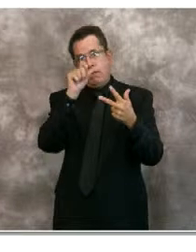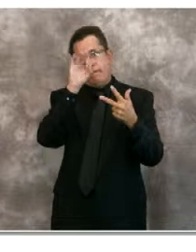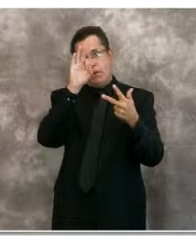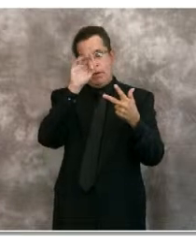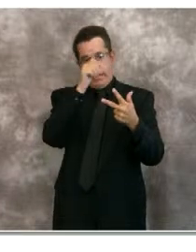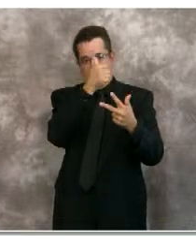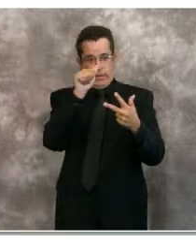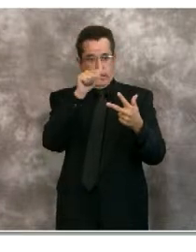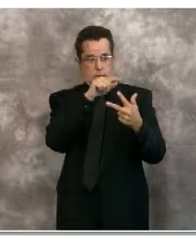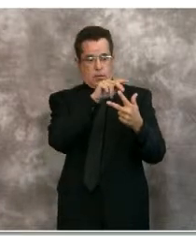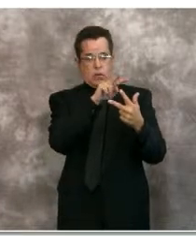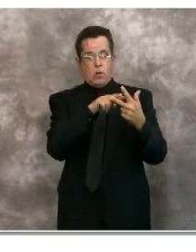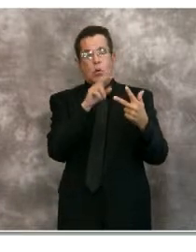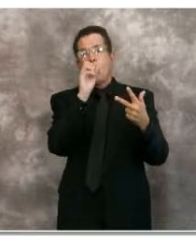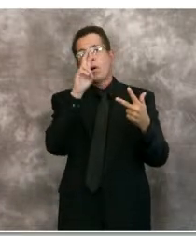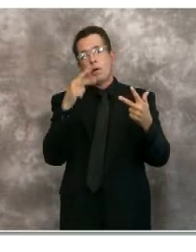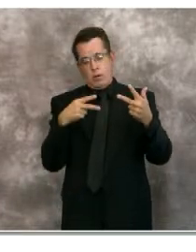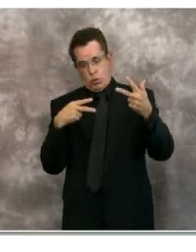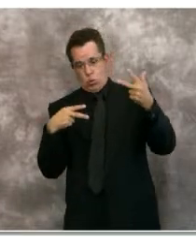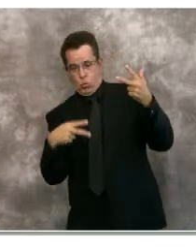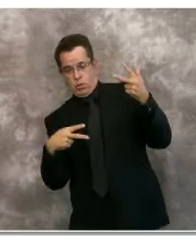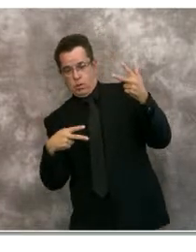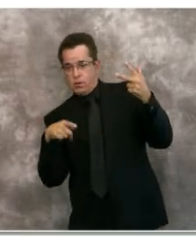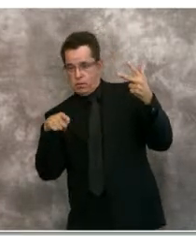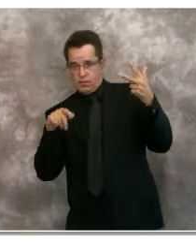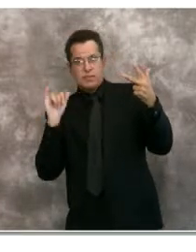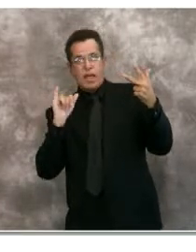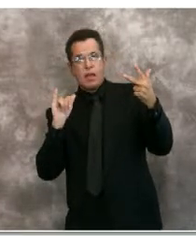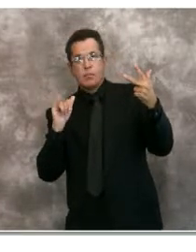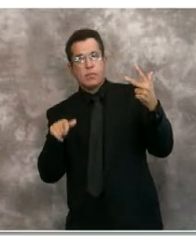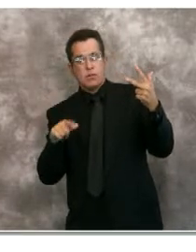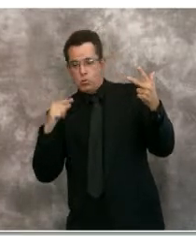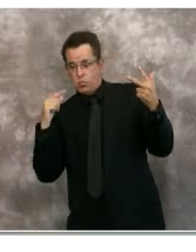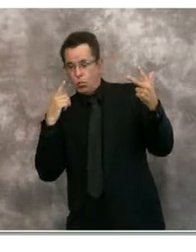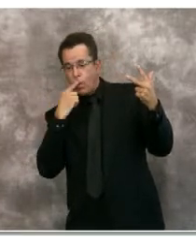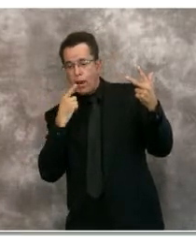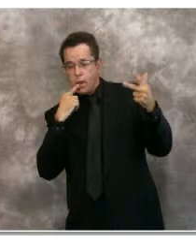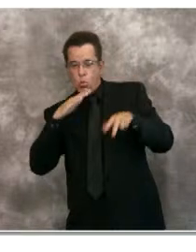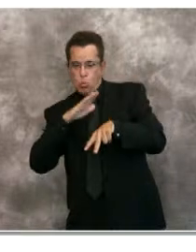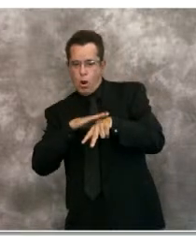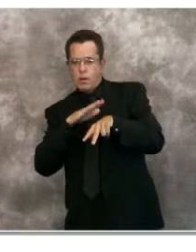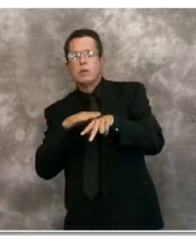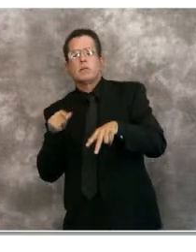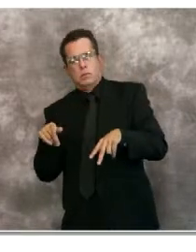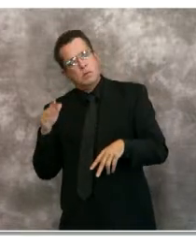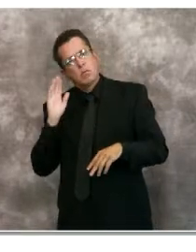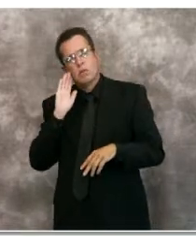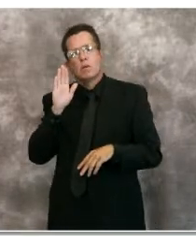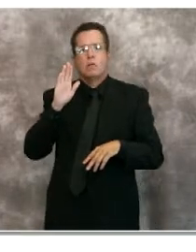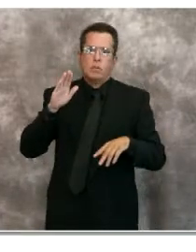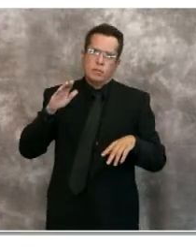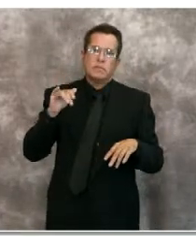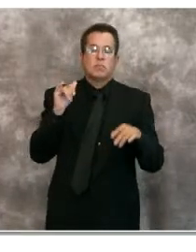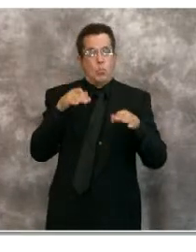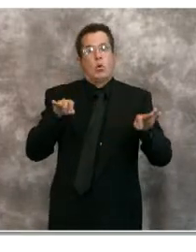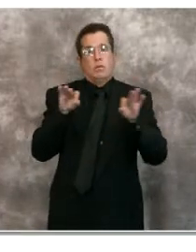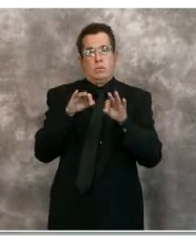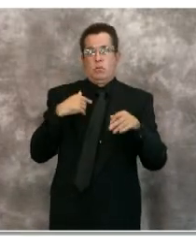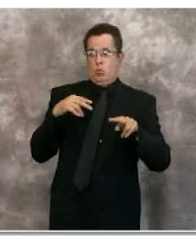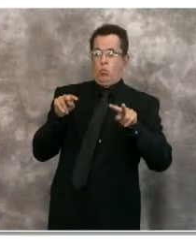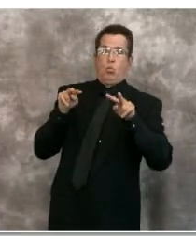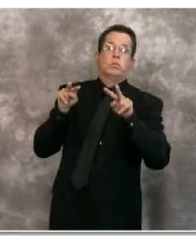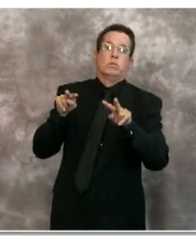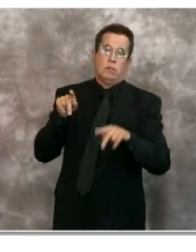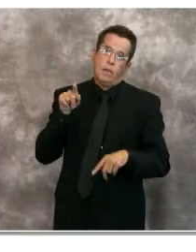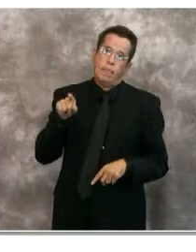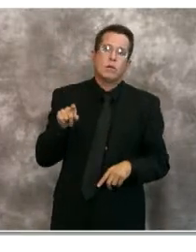more in 2 of the 3 columns are also abnormal, that also will be of significant concern for